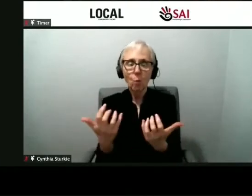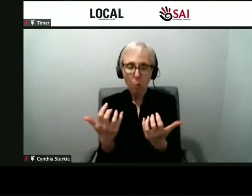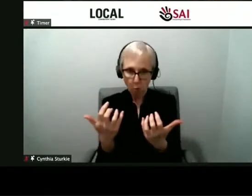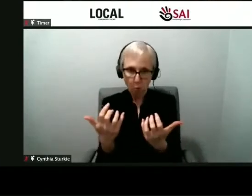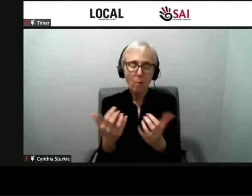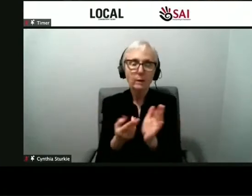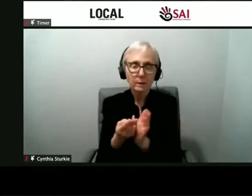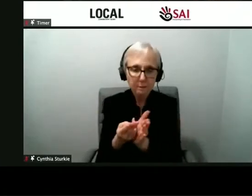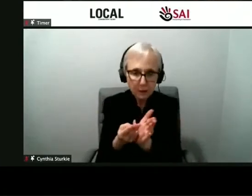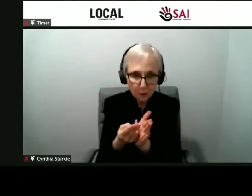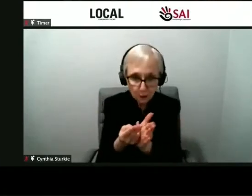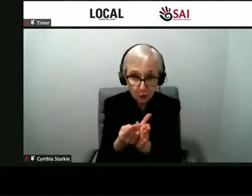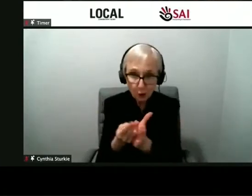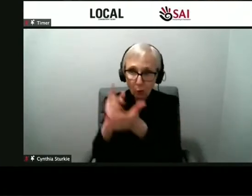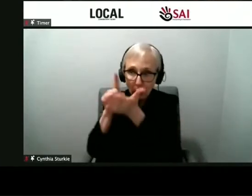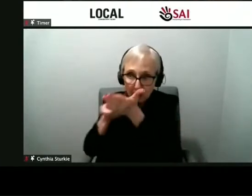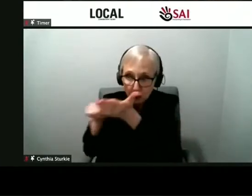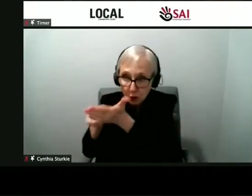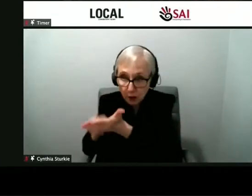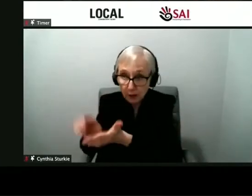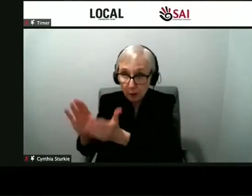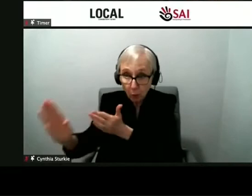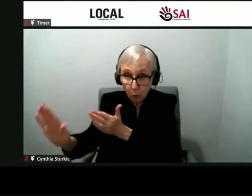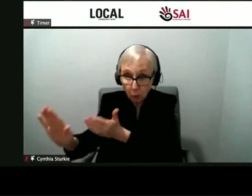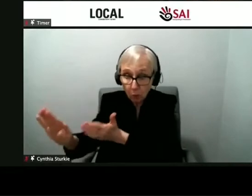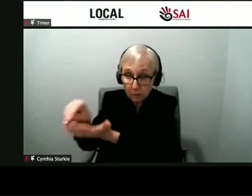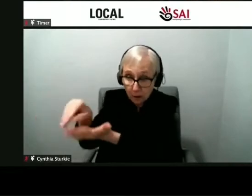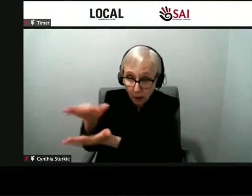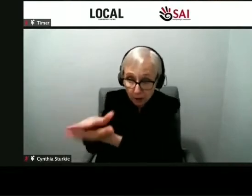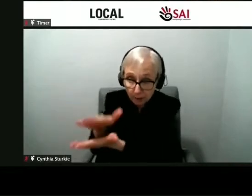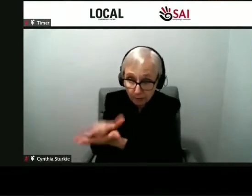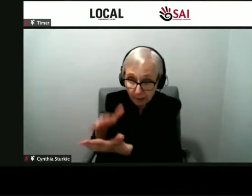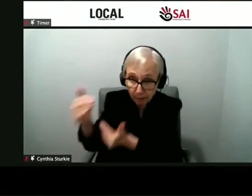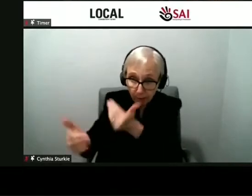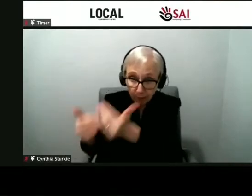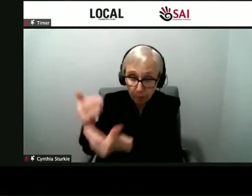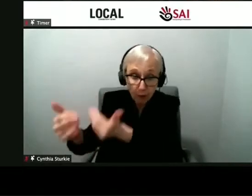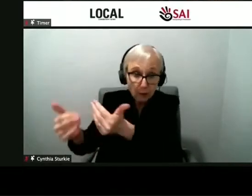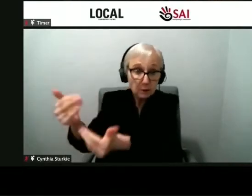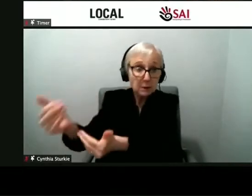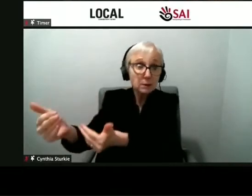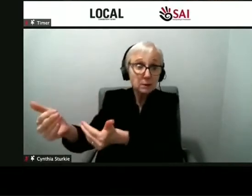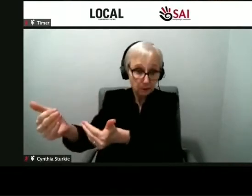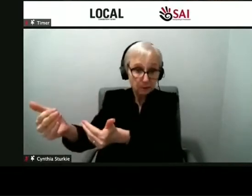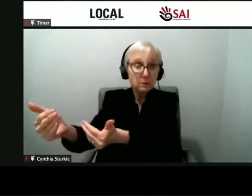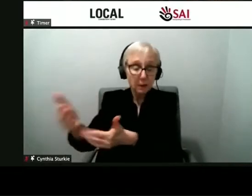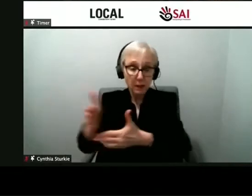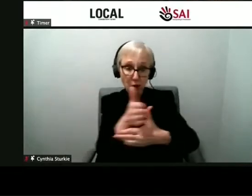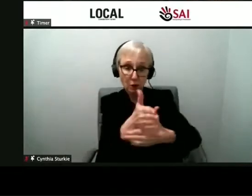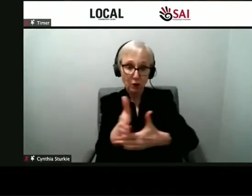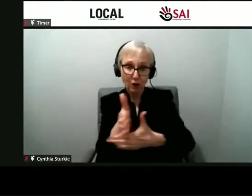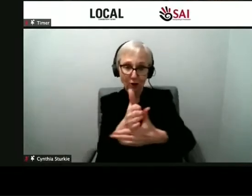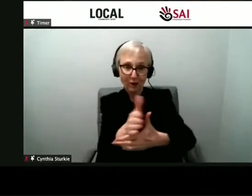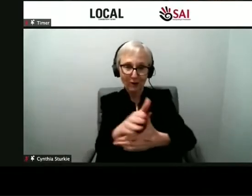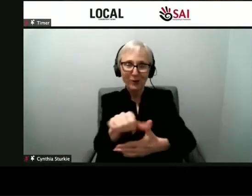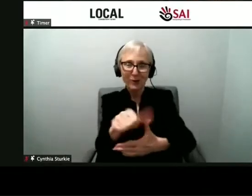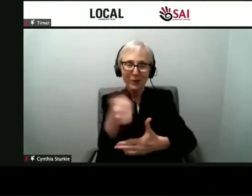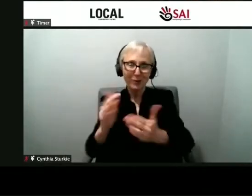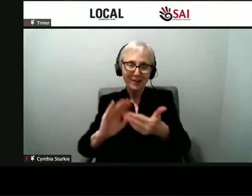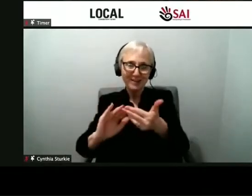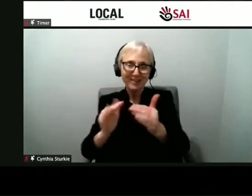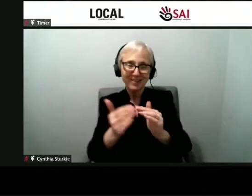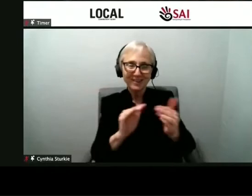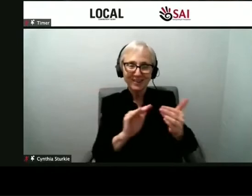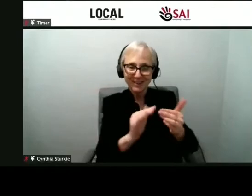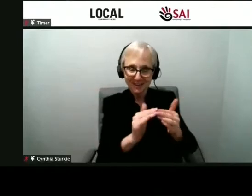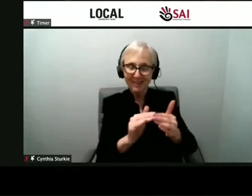make sure that we're always checking in, we're always documenting the progress overall, and then we're sharing that with the rest of the community.